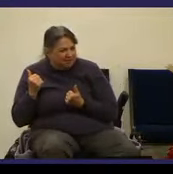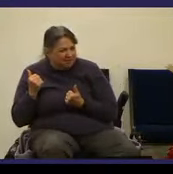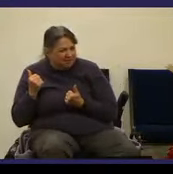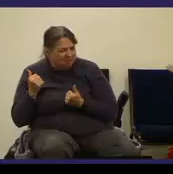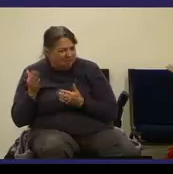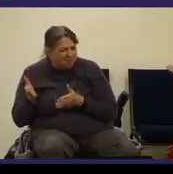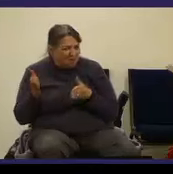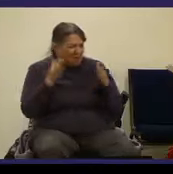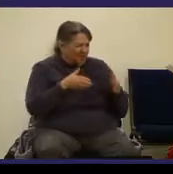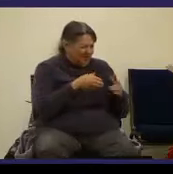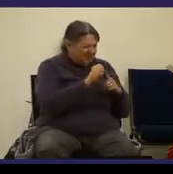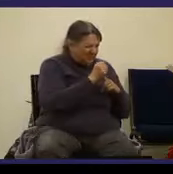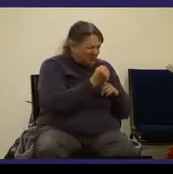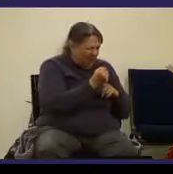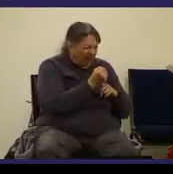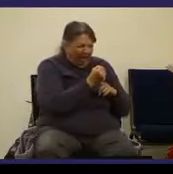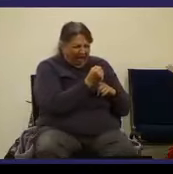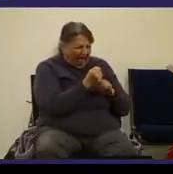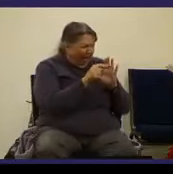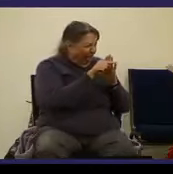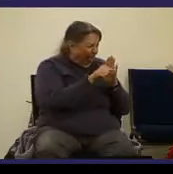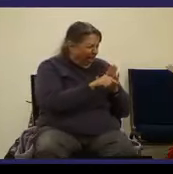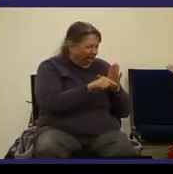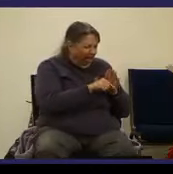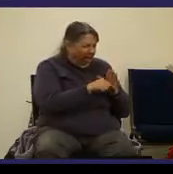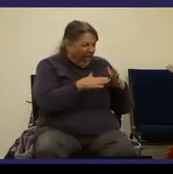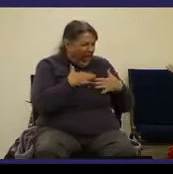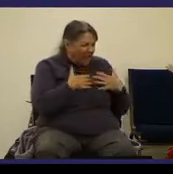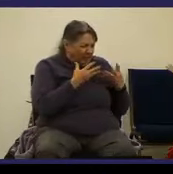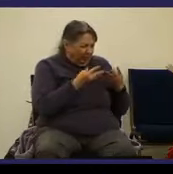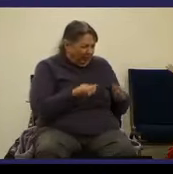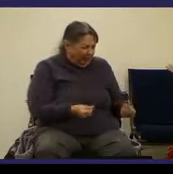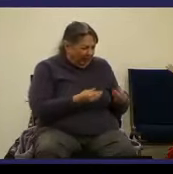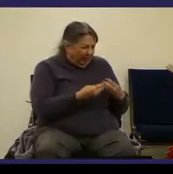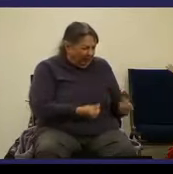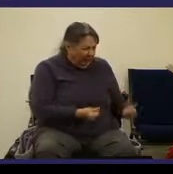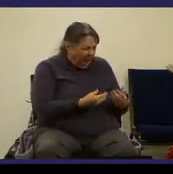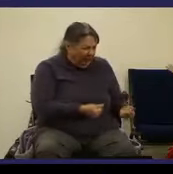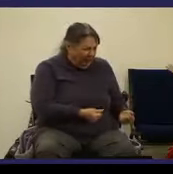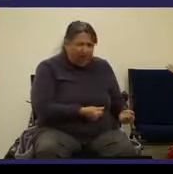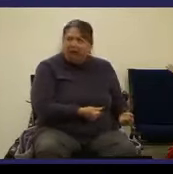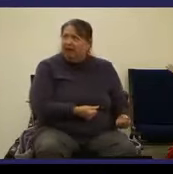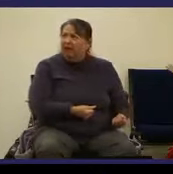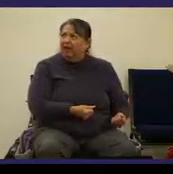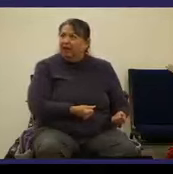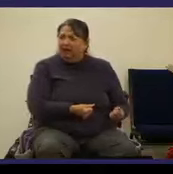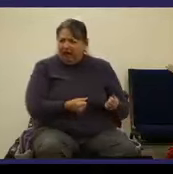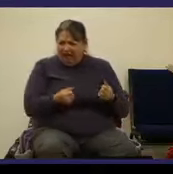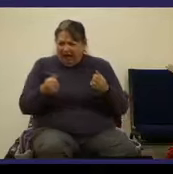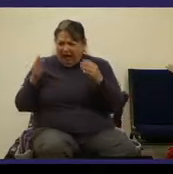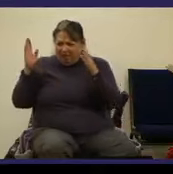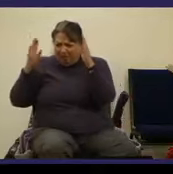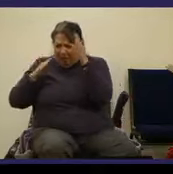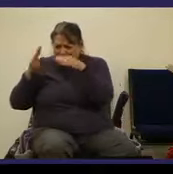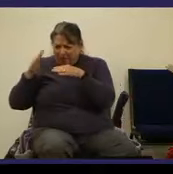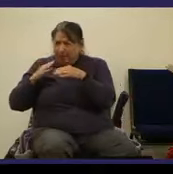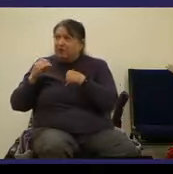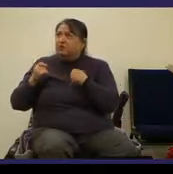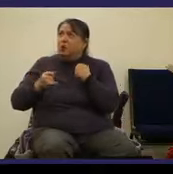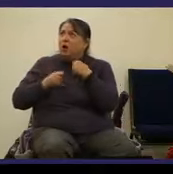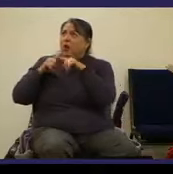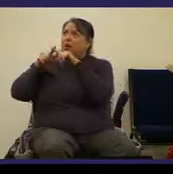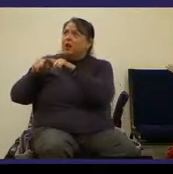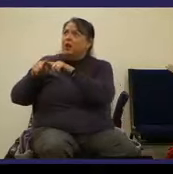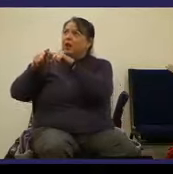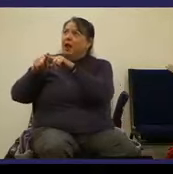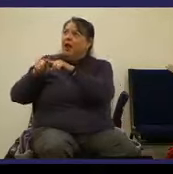difficulties as well as from this scarred and stained world. Such joy is able to express its